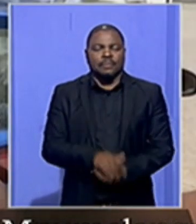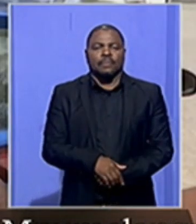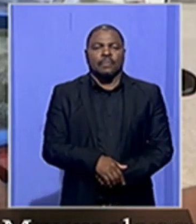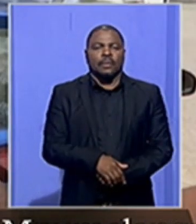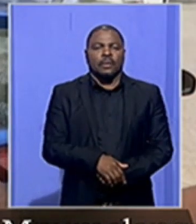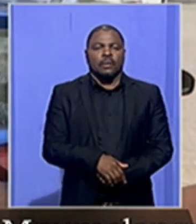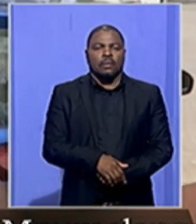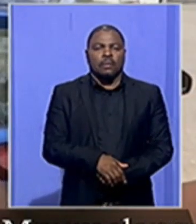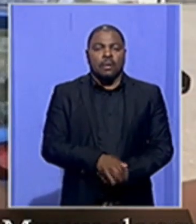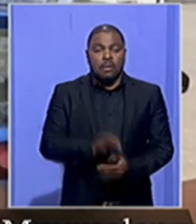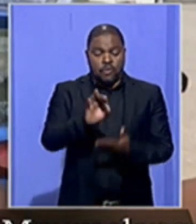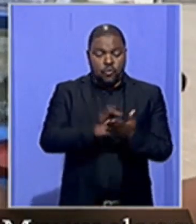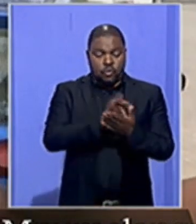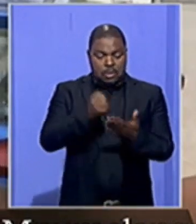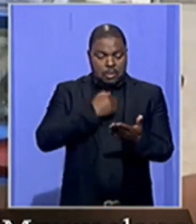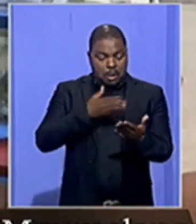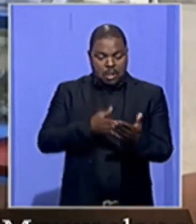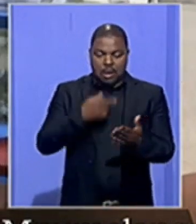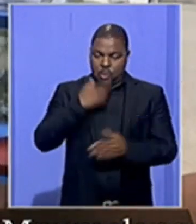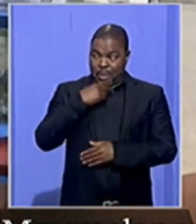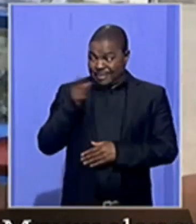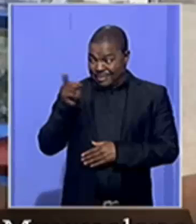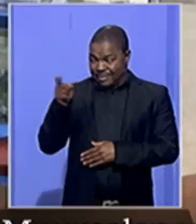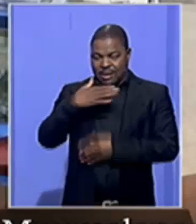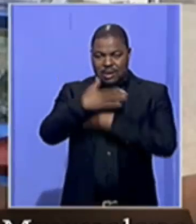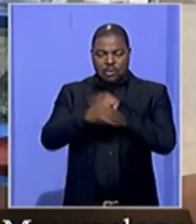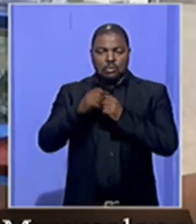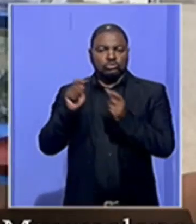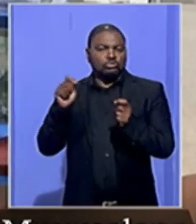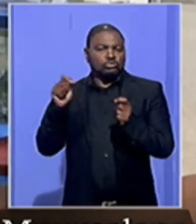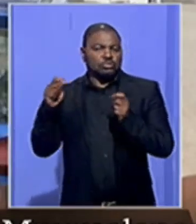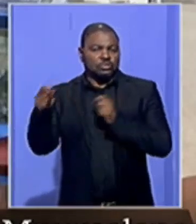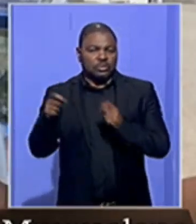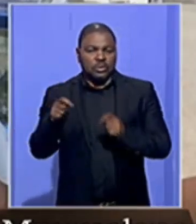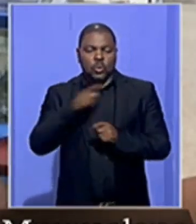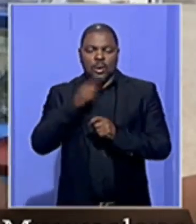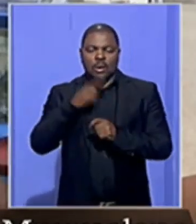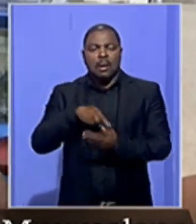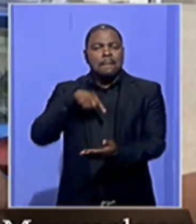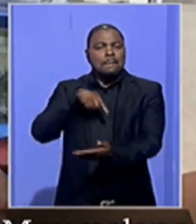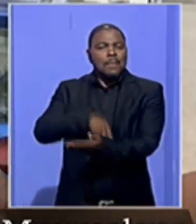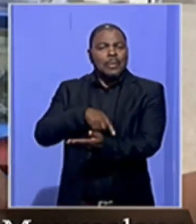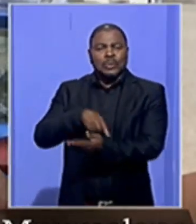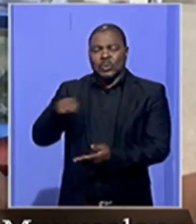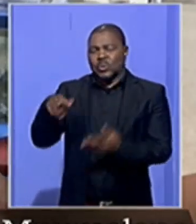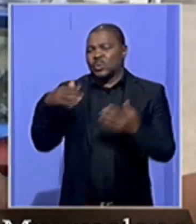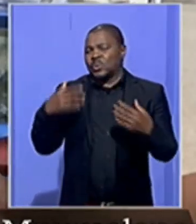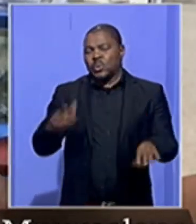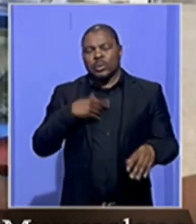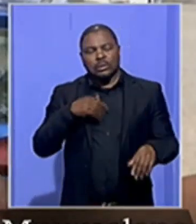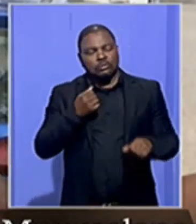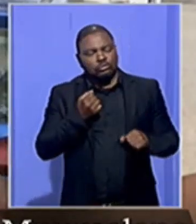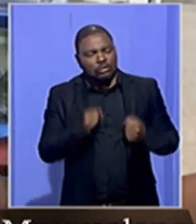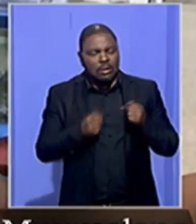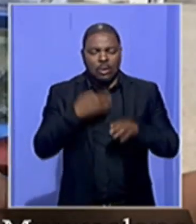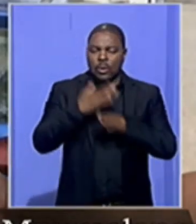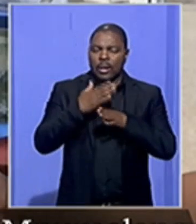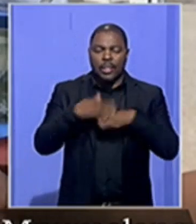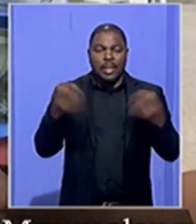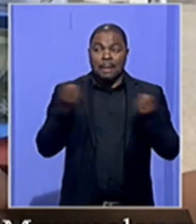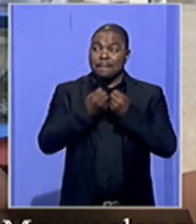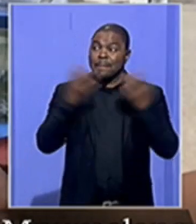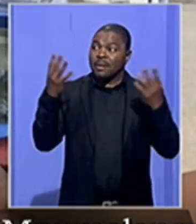Through my vote, I'd like to see change in my country. We are struggling so much in Maputo. There is high unemployment. Many of us from Maputo